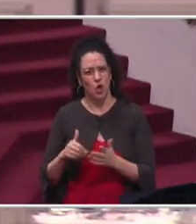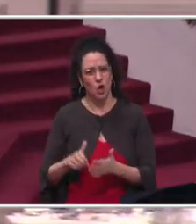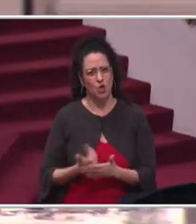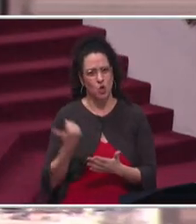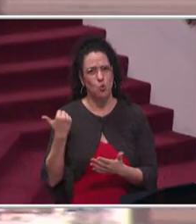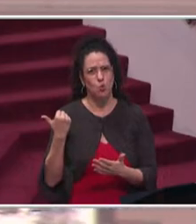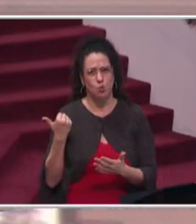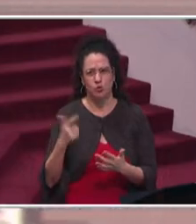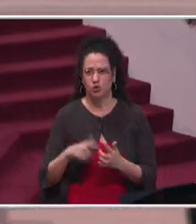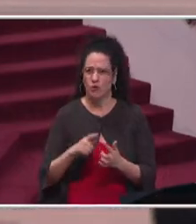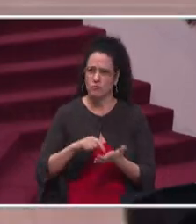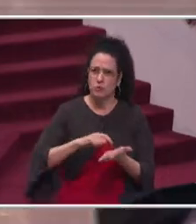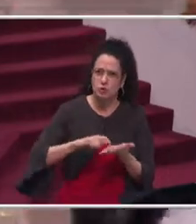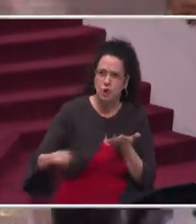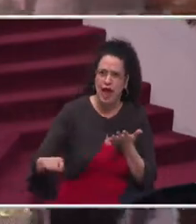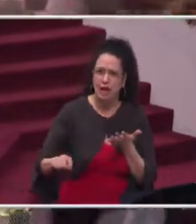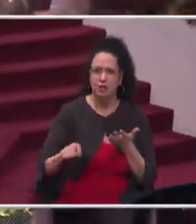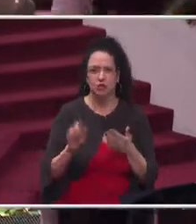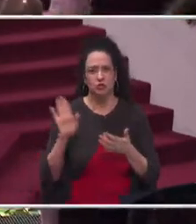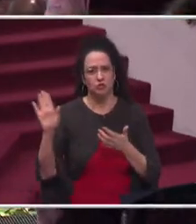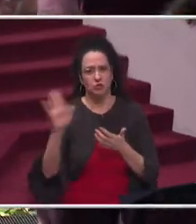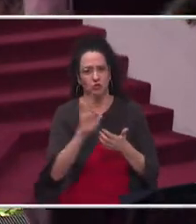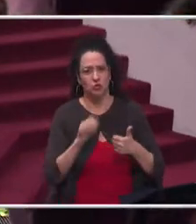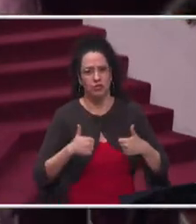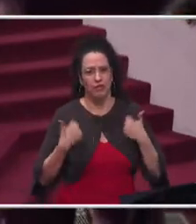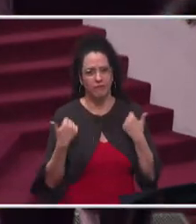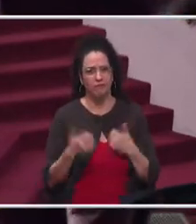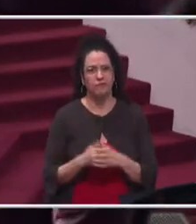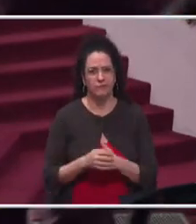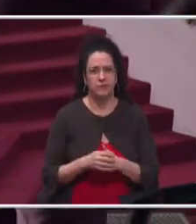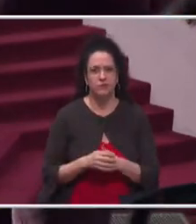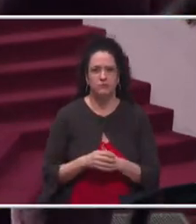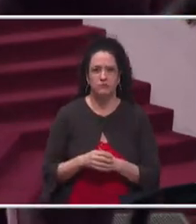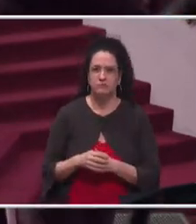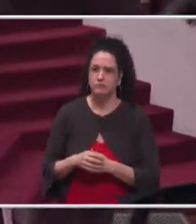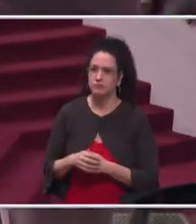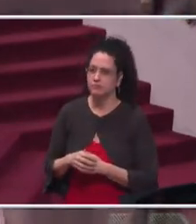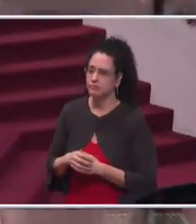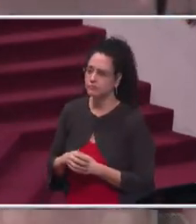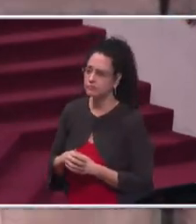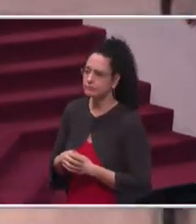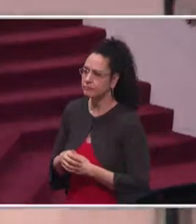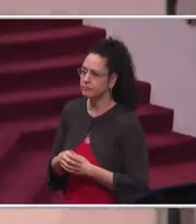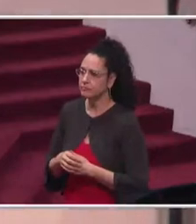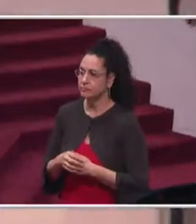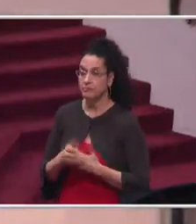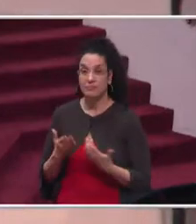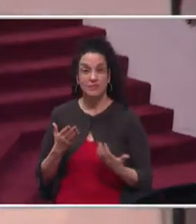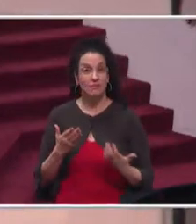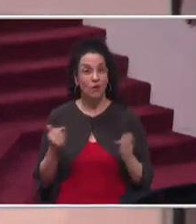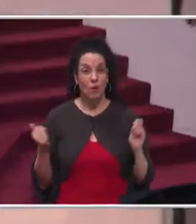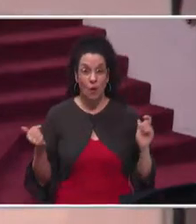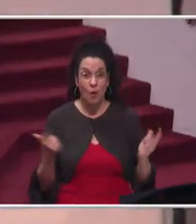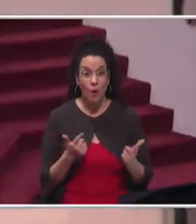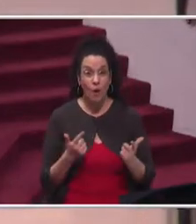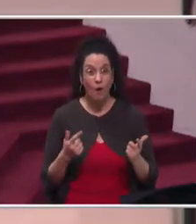And so maybe for some of us, what we need to do, and maybe not for some of us, but for all of us, we need to